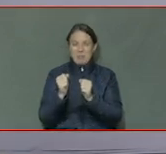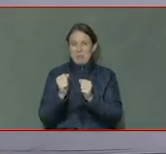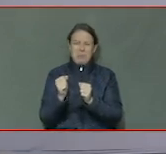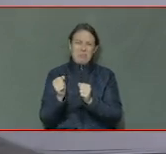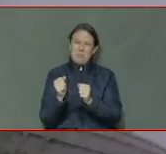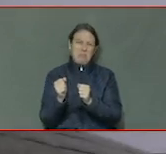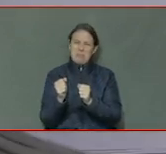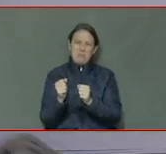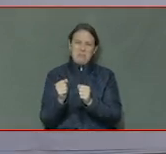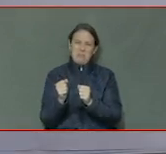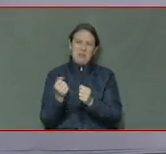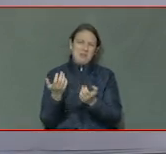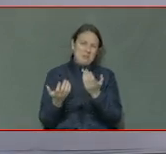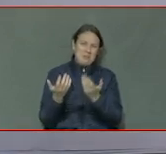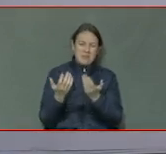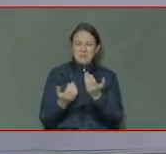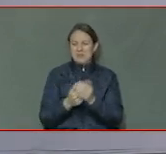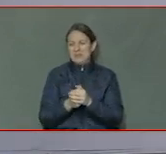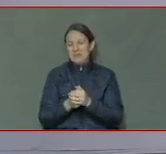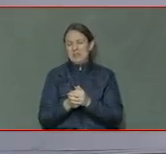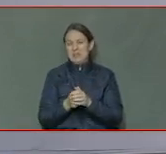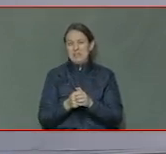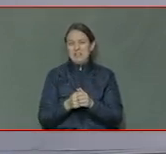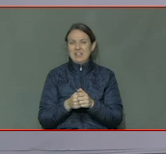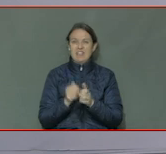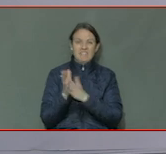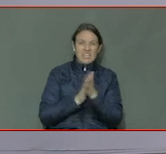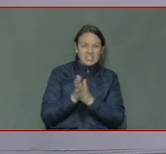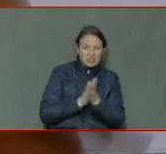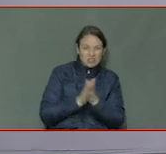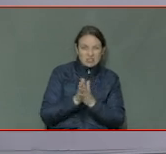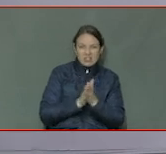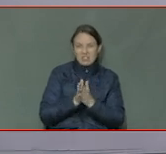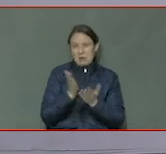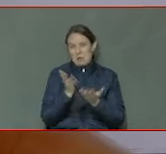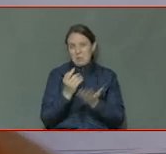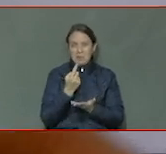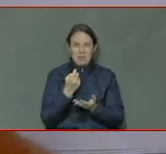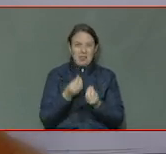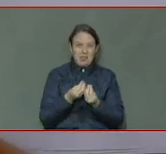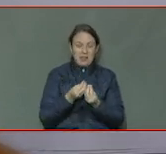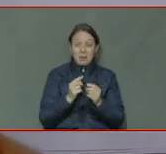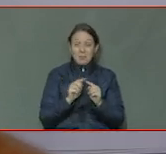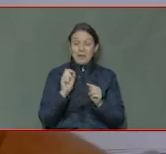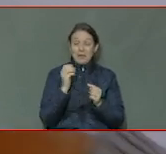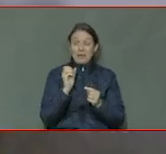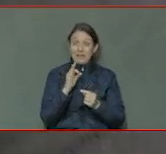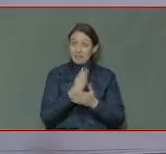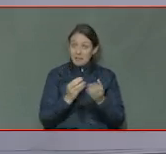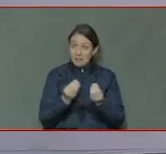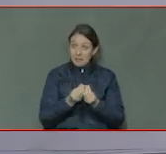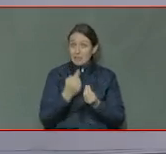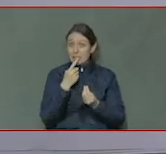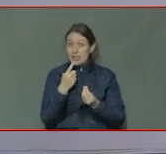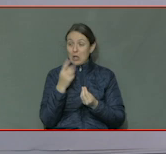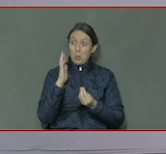the same is mu k at friction, but so if you have to choose something, don't choose stay the